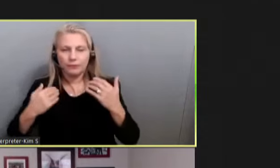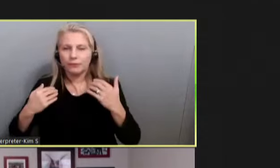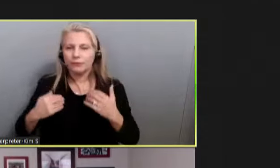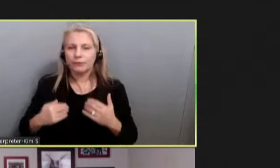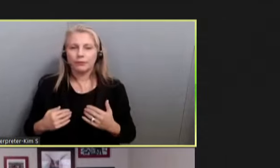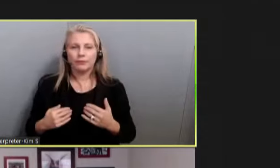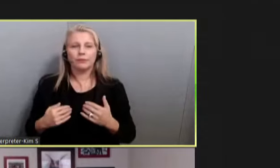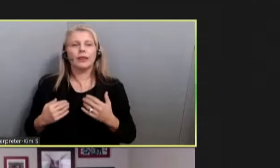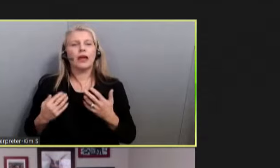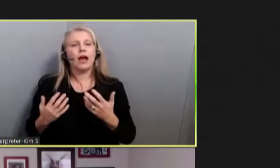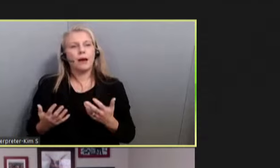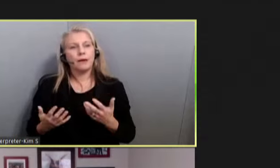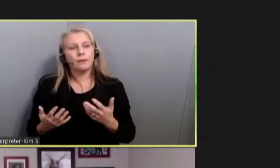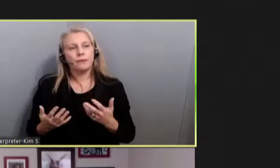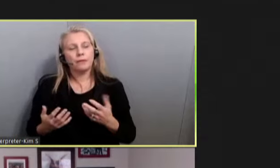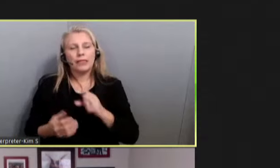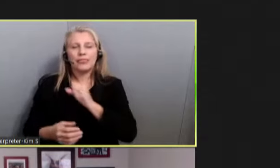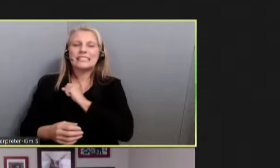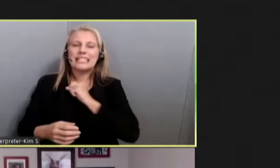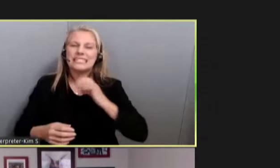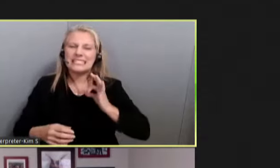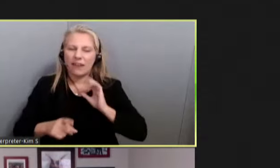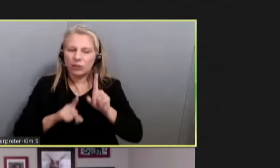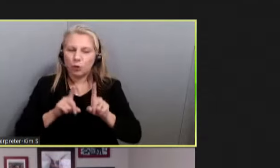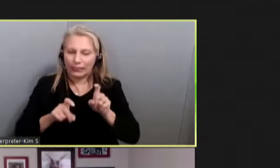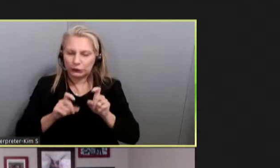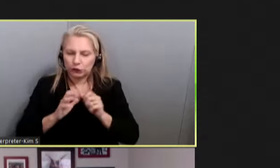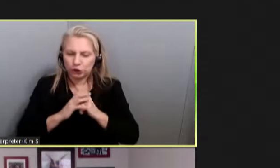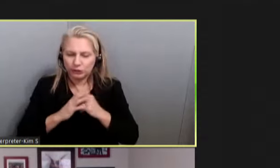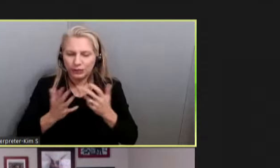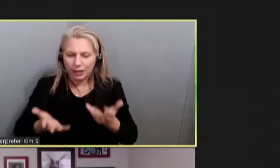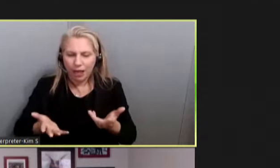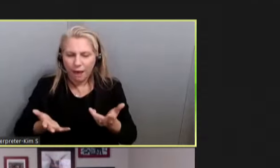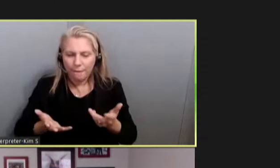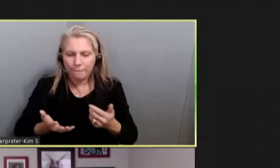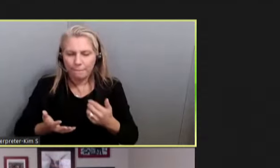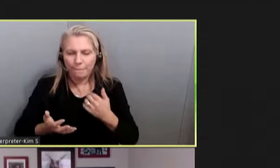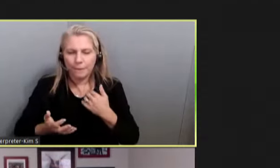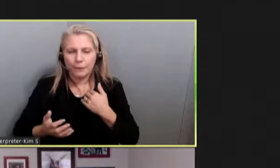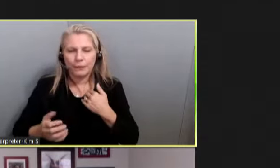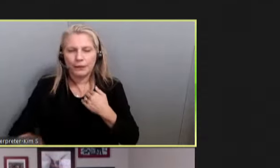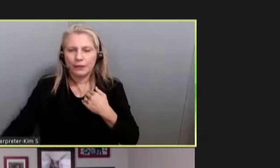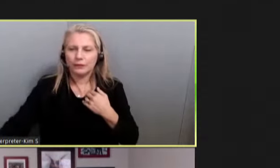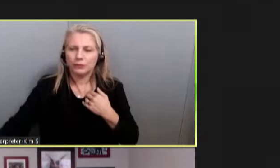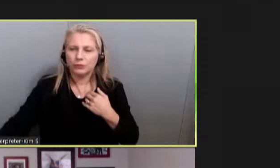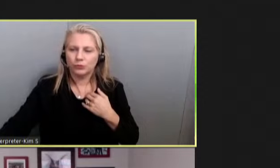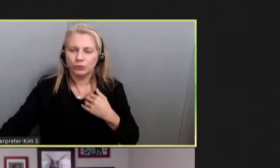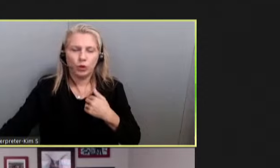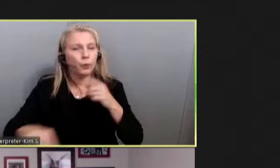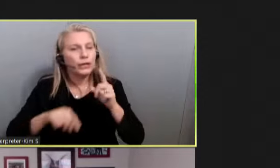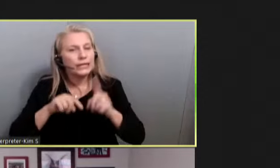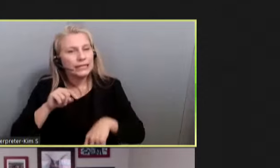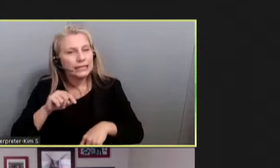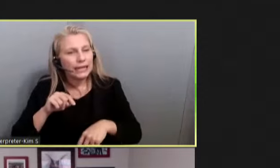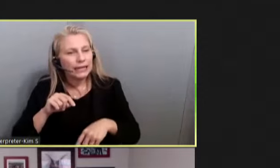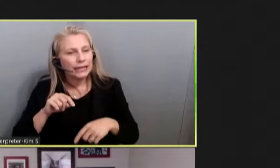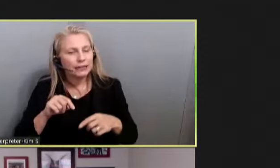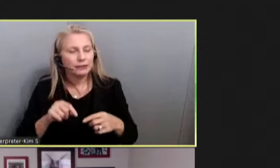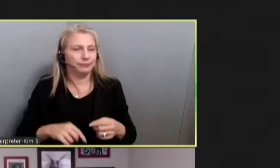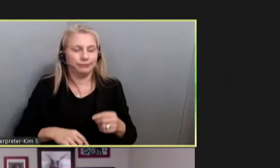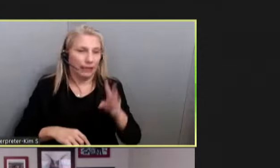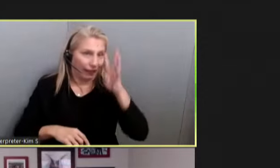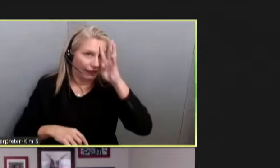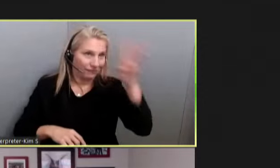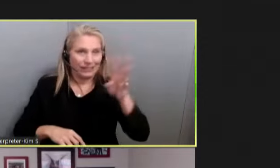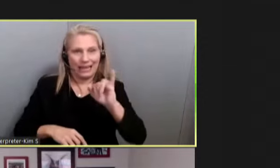This is a staffing question. I know that the reality is we can't sort of simply invent ICU nurses out